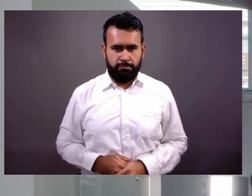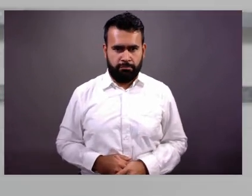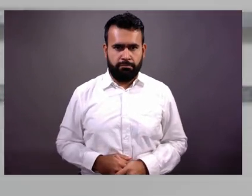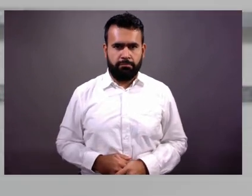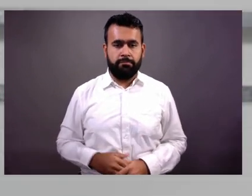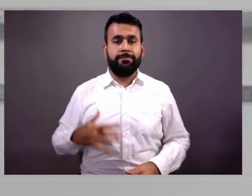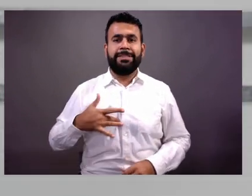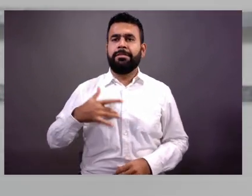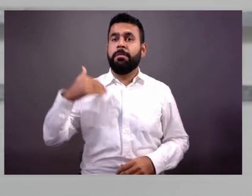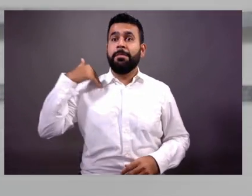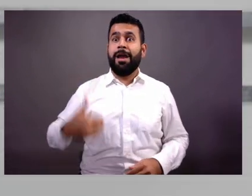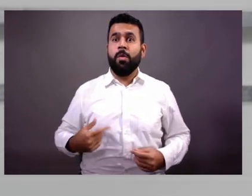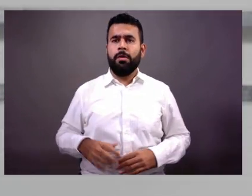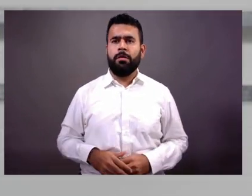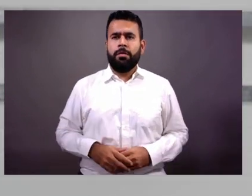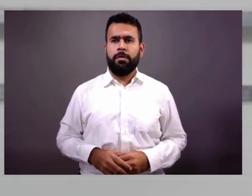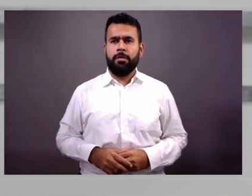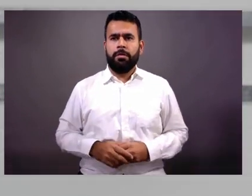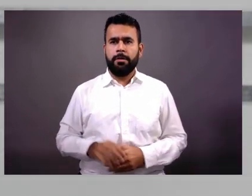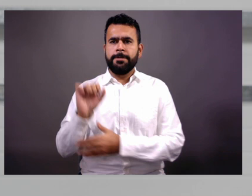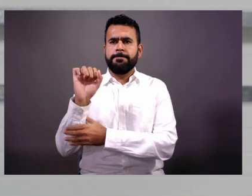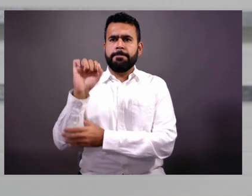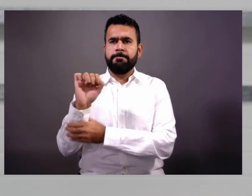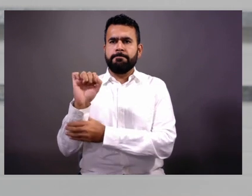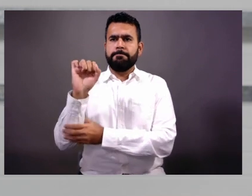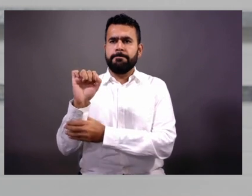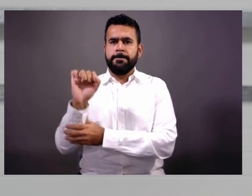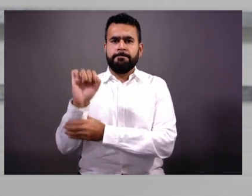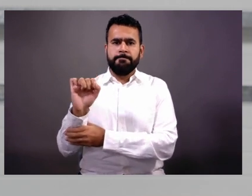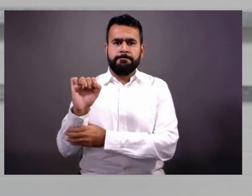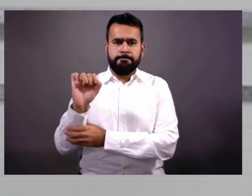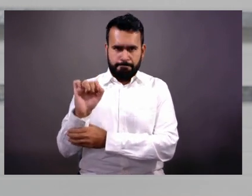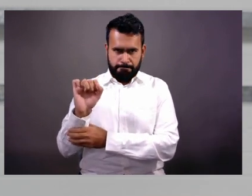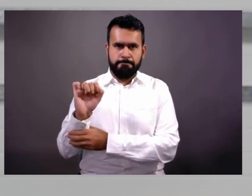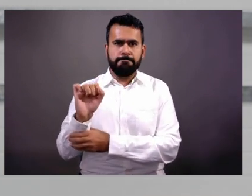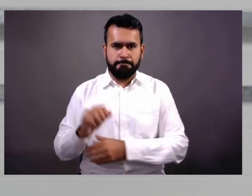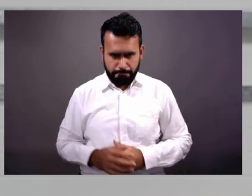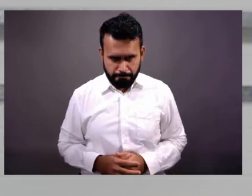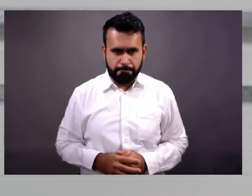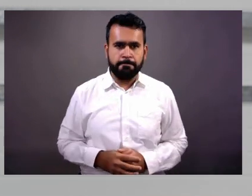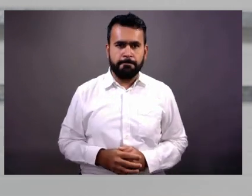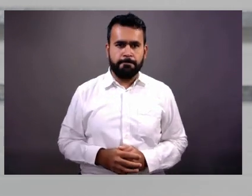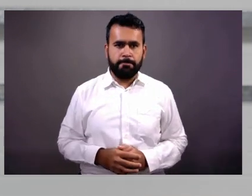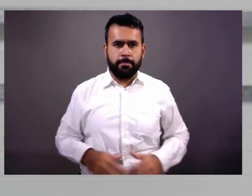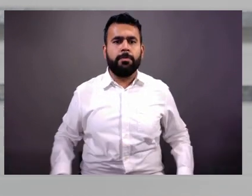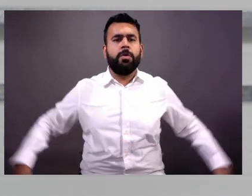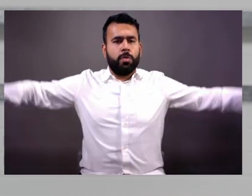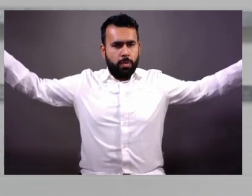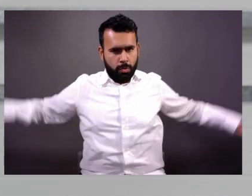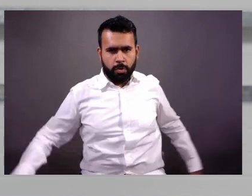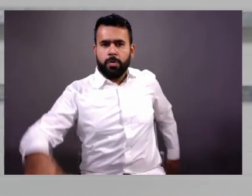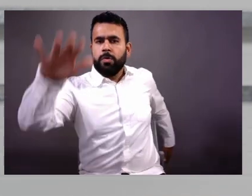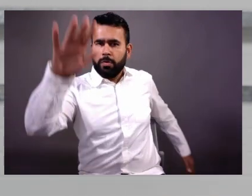your wheels, or maybe it's just like a little hop from your seat, or maybe a little hop in your chest. So all it